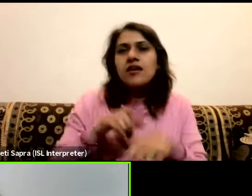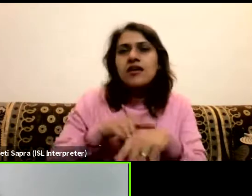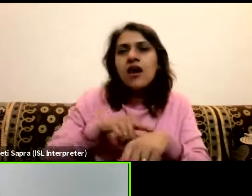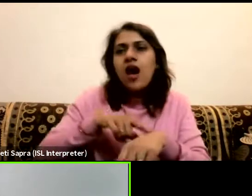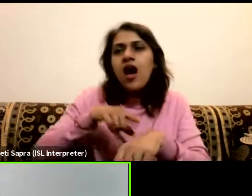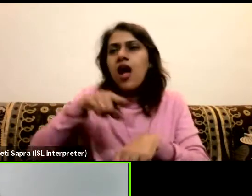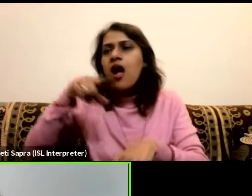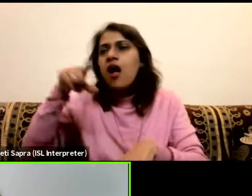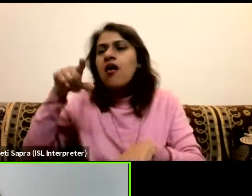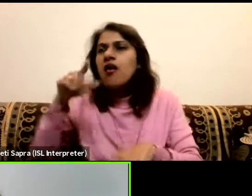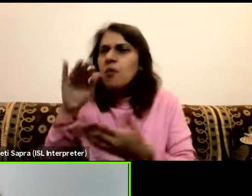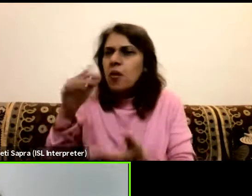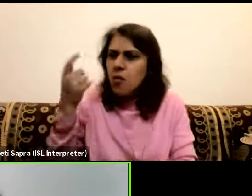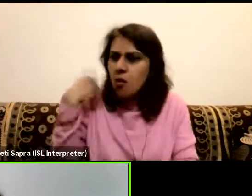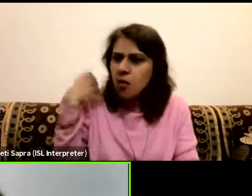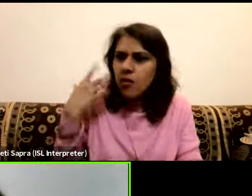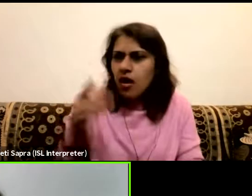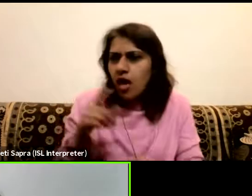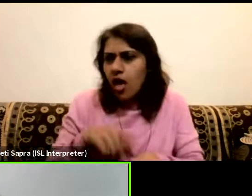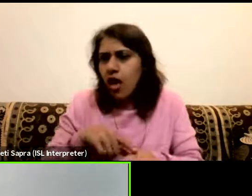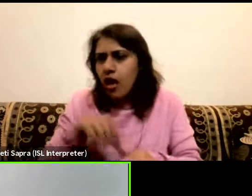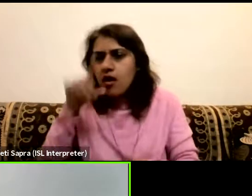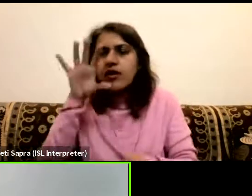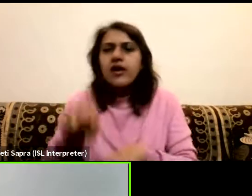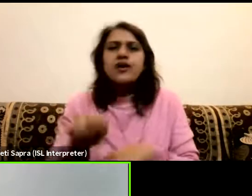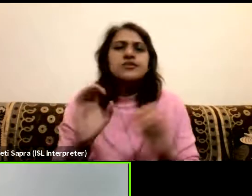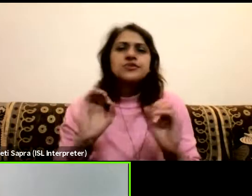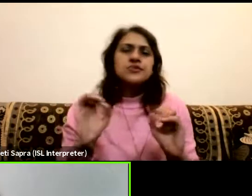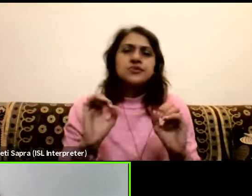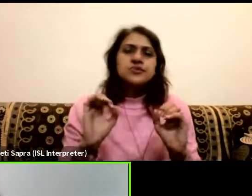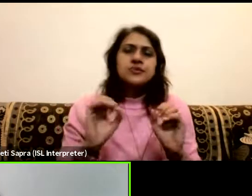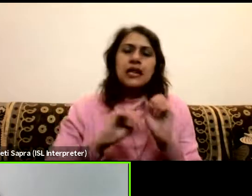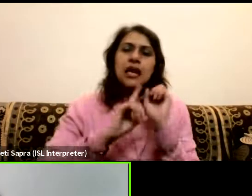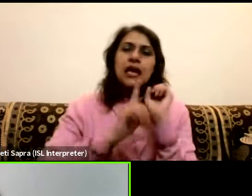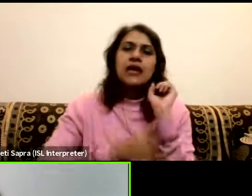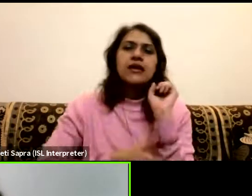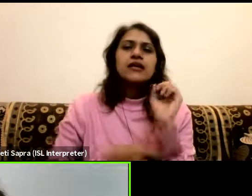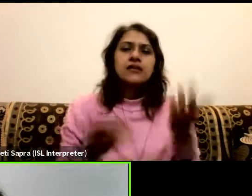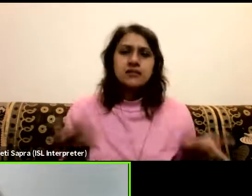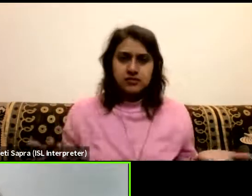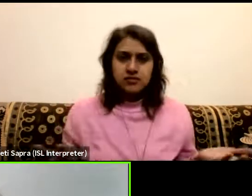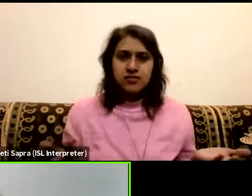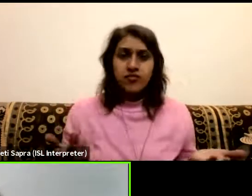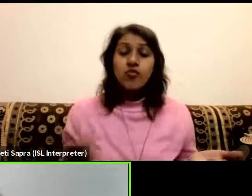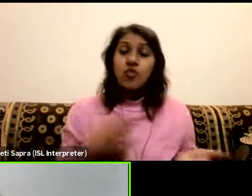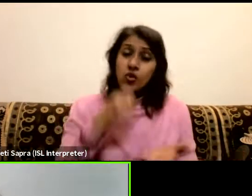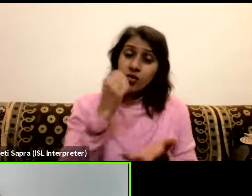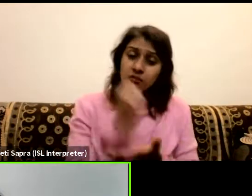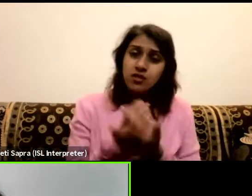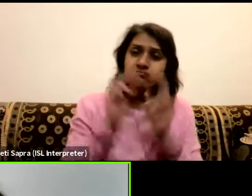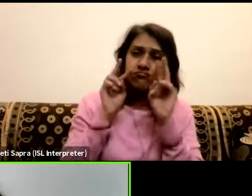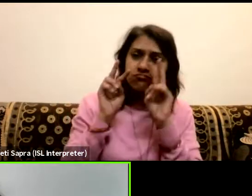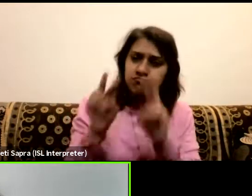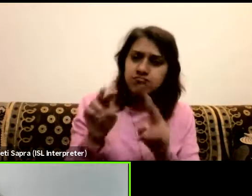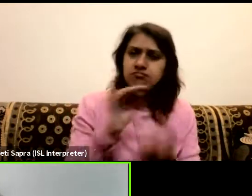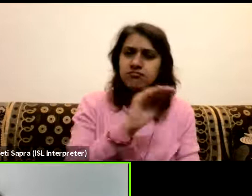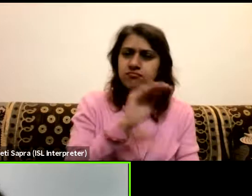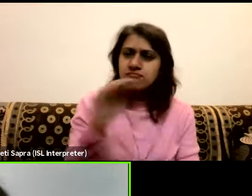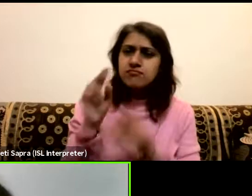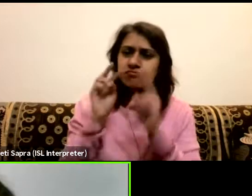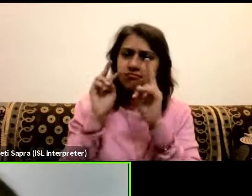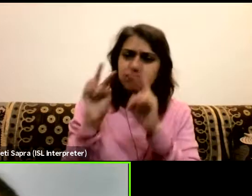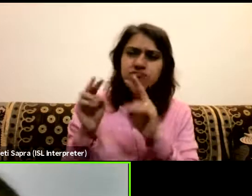are building back better, we need to look at children. We need to look to see there are many,